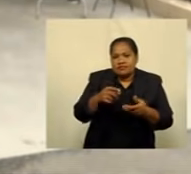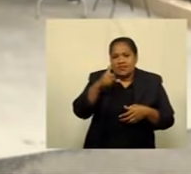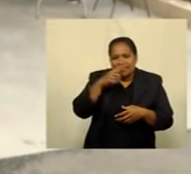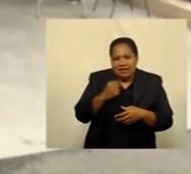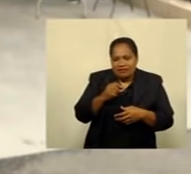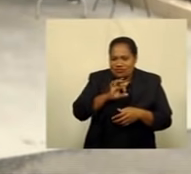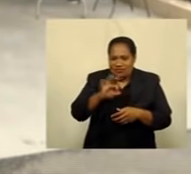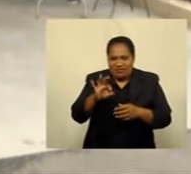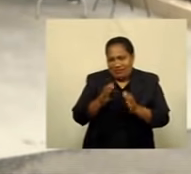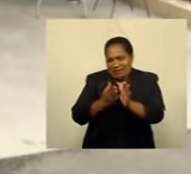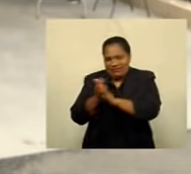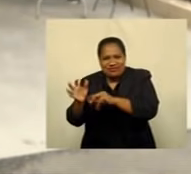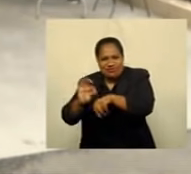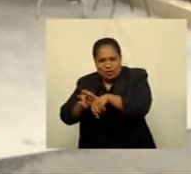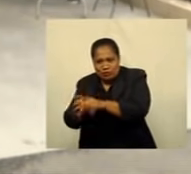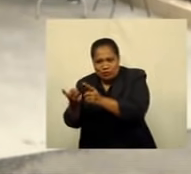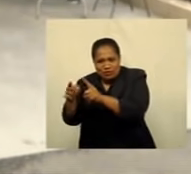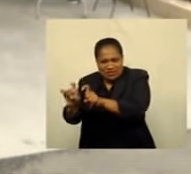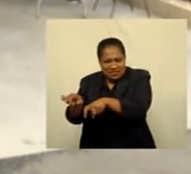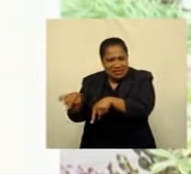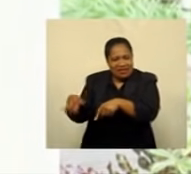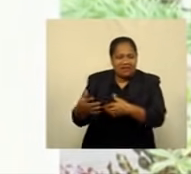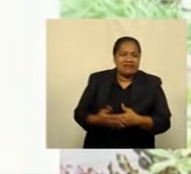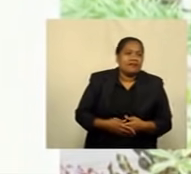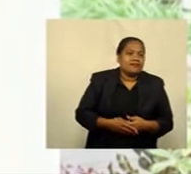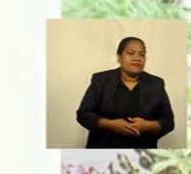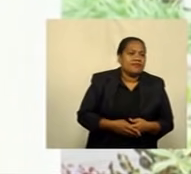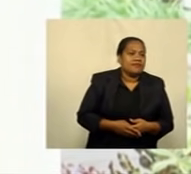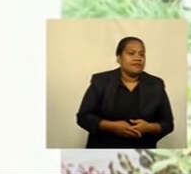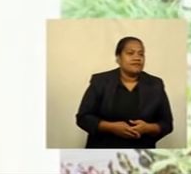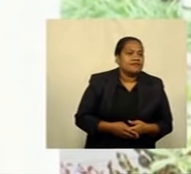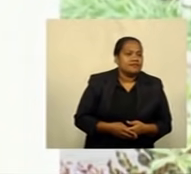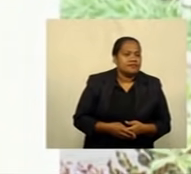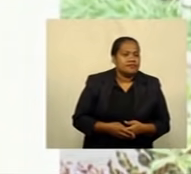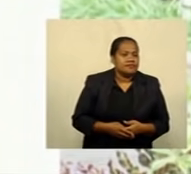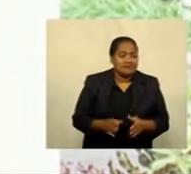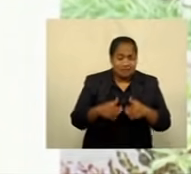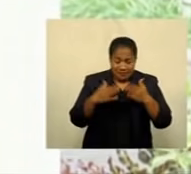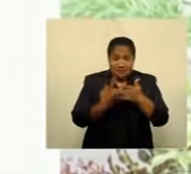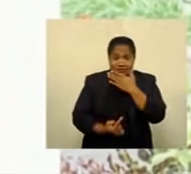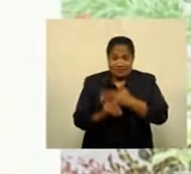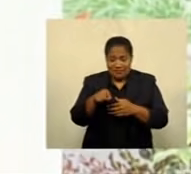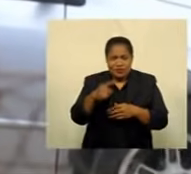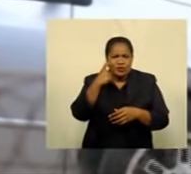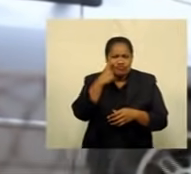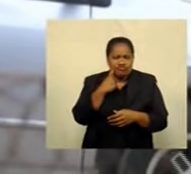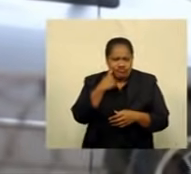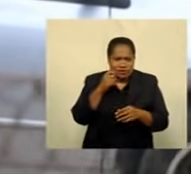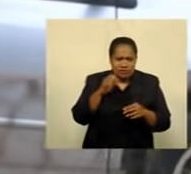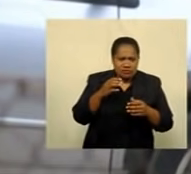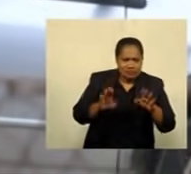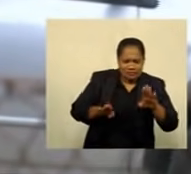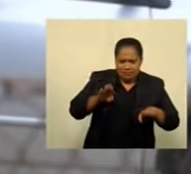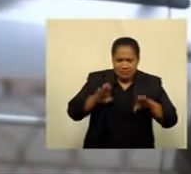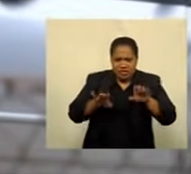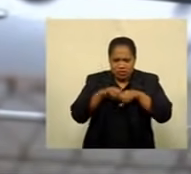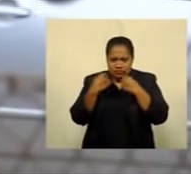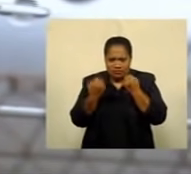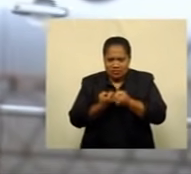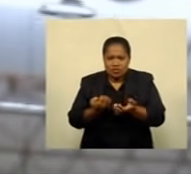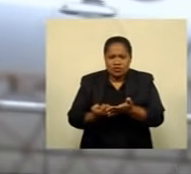some governments have to make choices that are not driven by epidemiologic situation as they try to balance social and economic